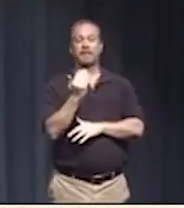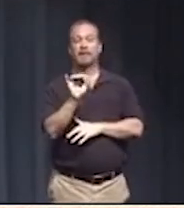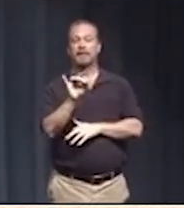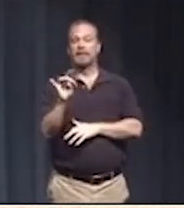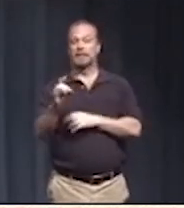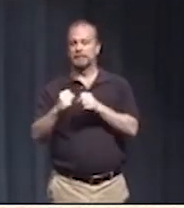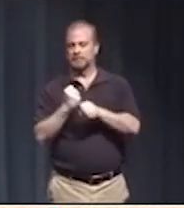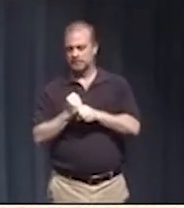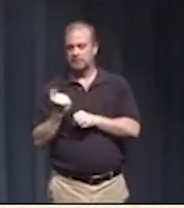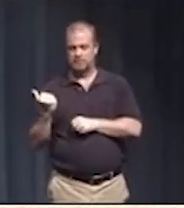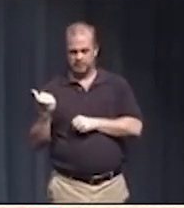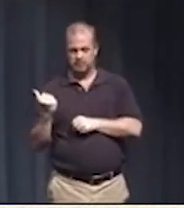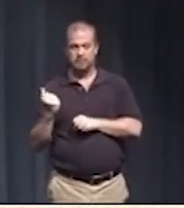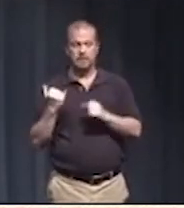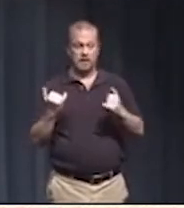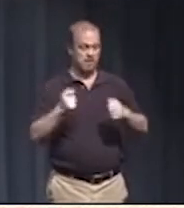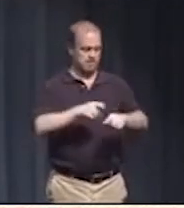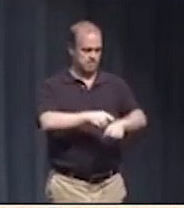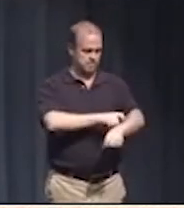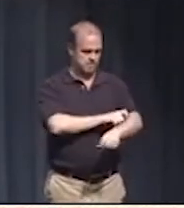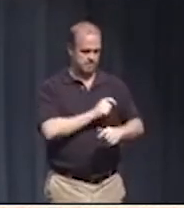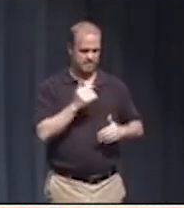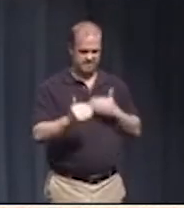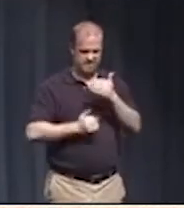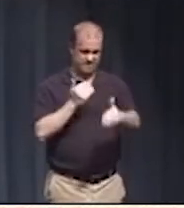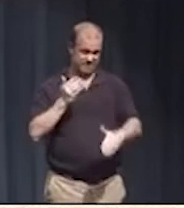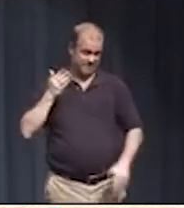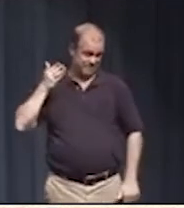Now, let's roll ourselves